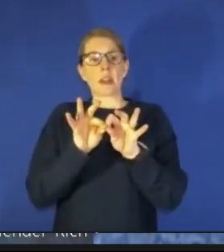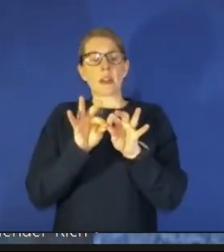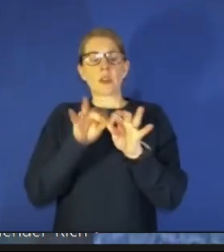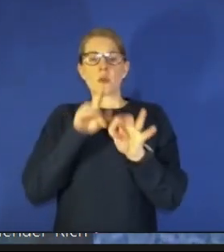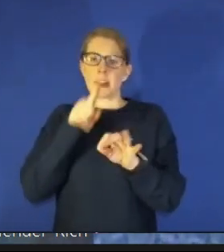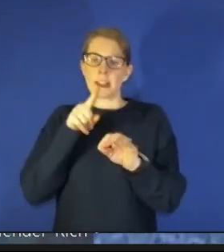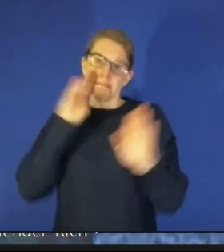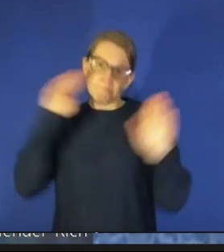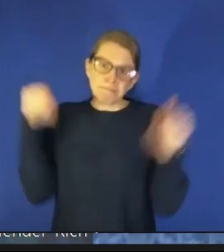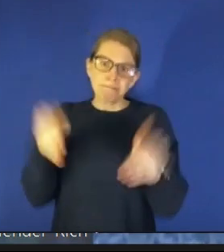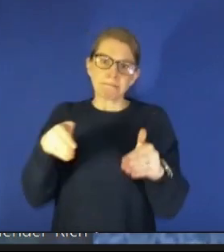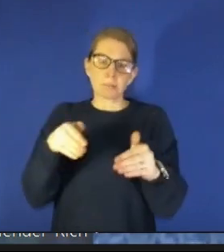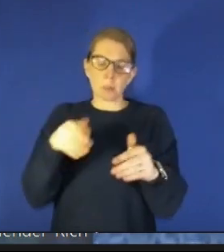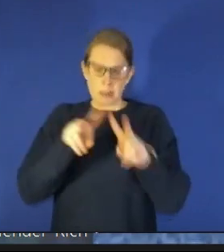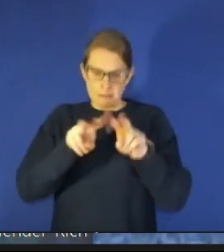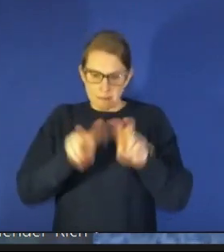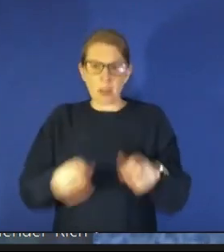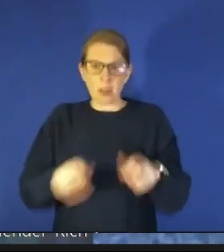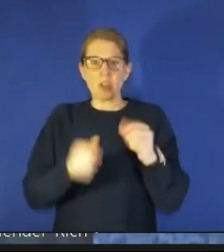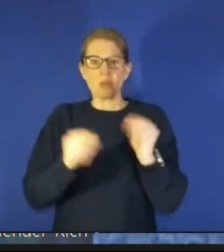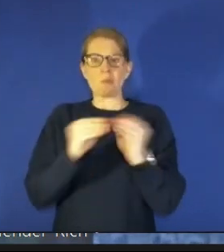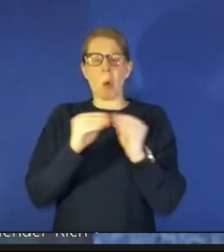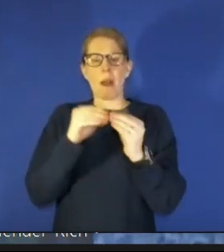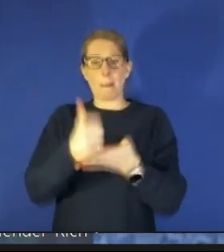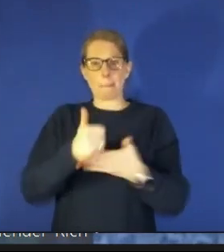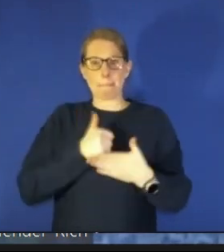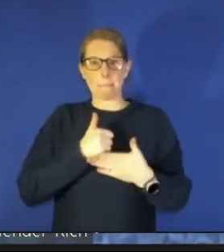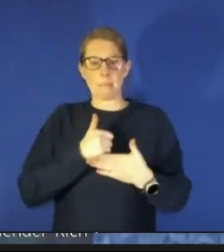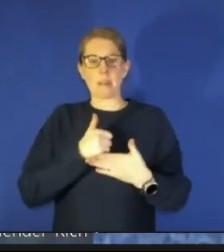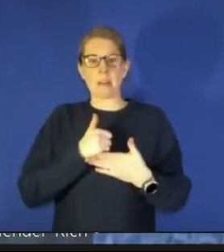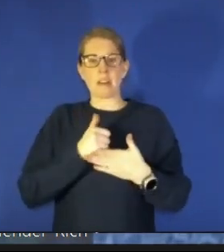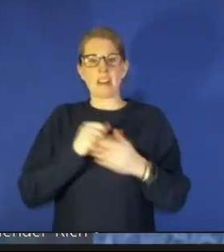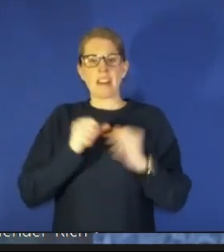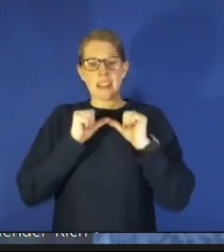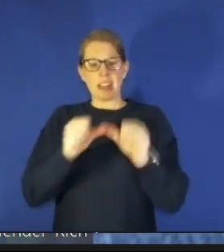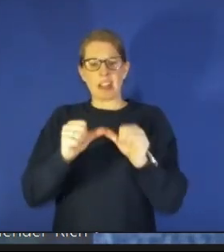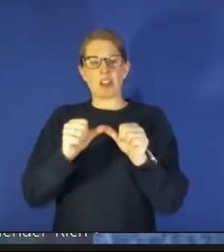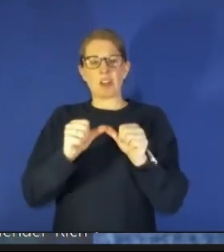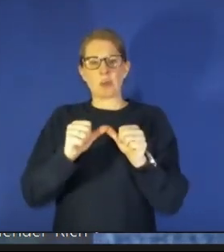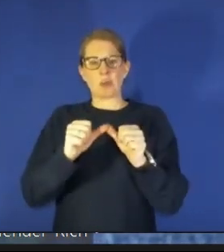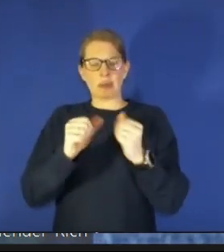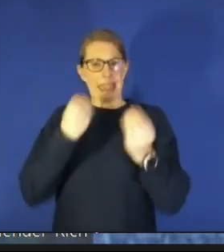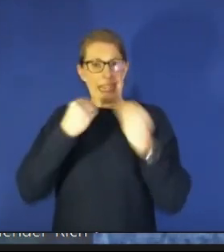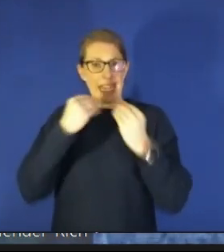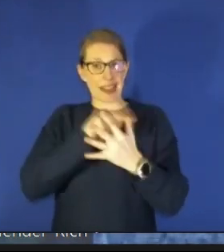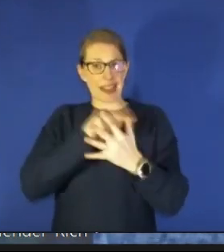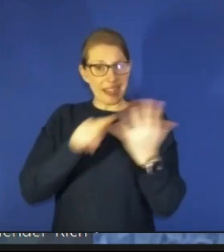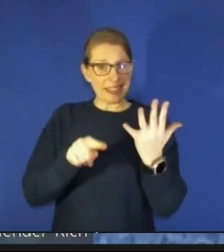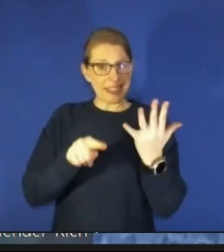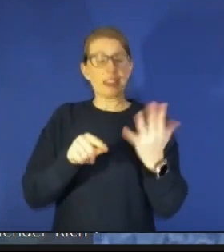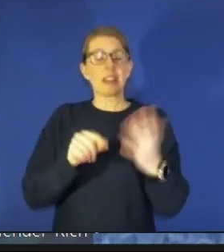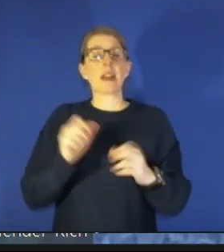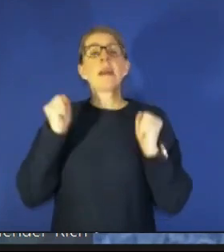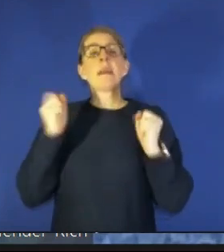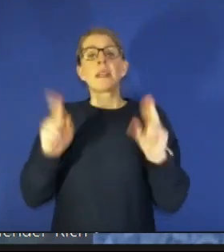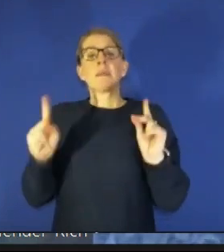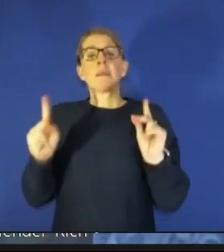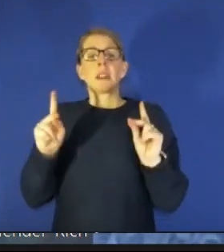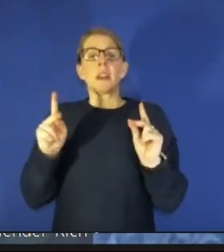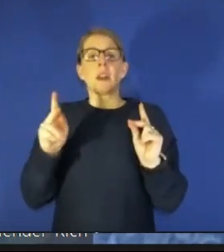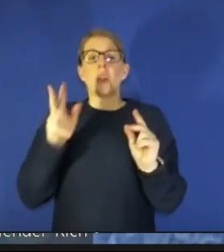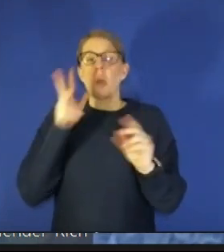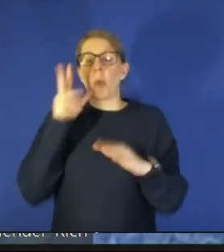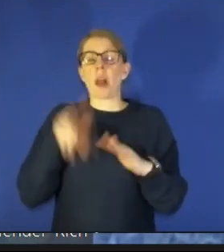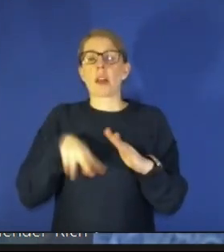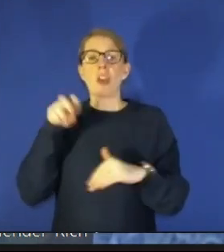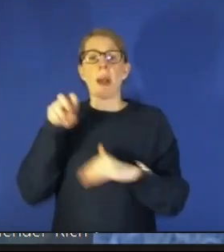and figure out which things are more healthful and continue to consume those. many people will jump and try to